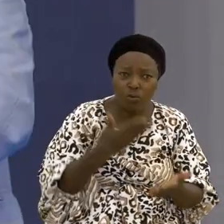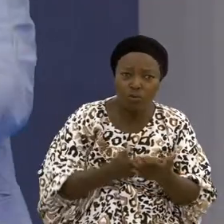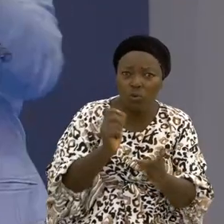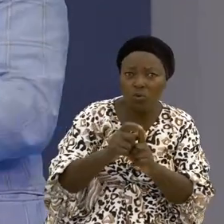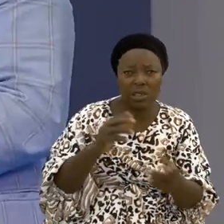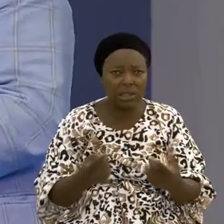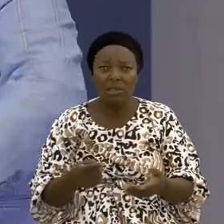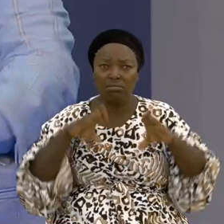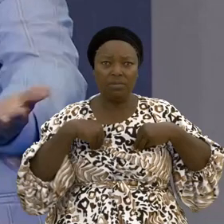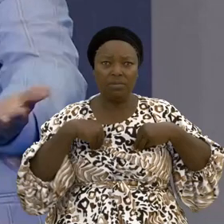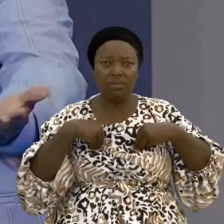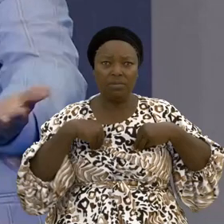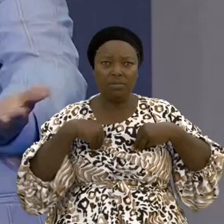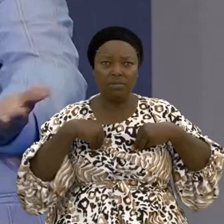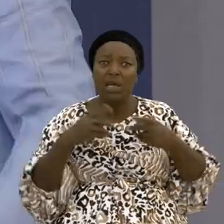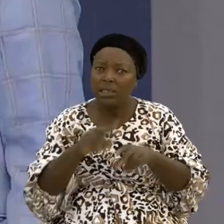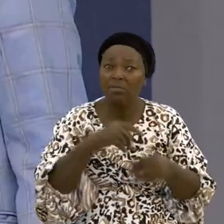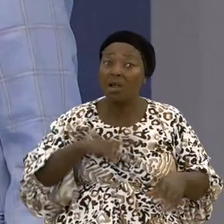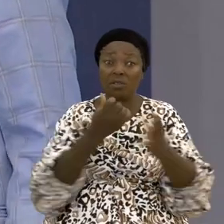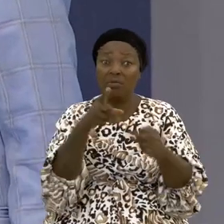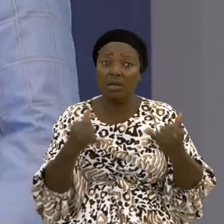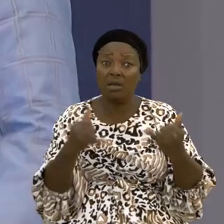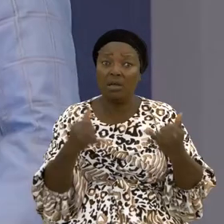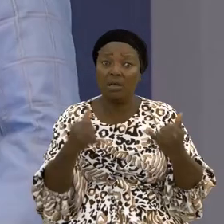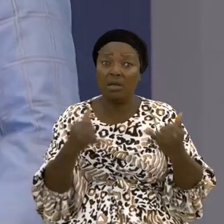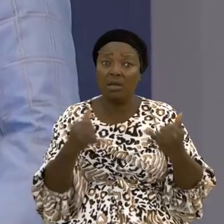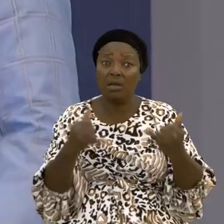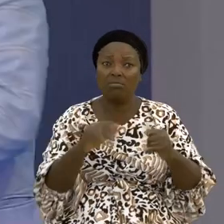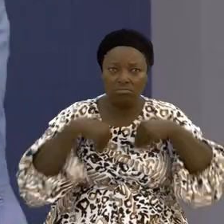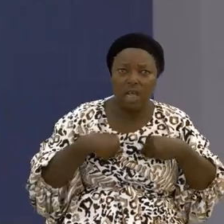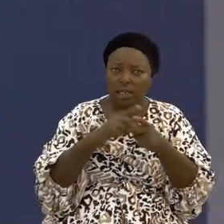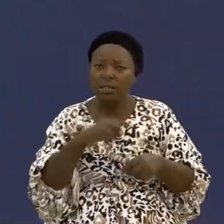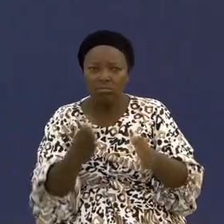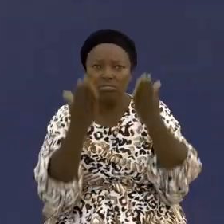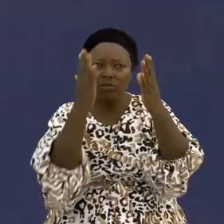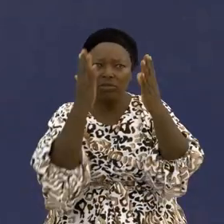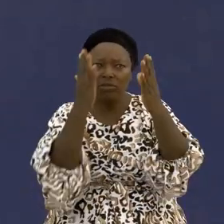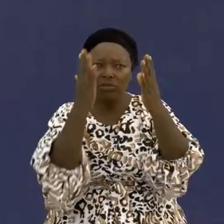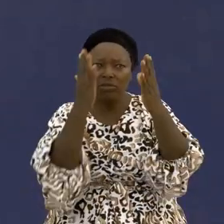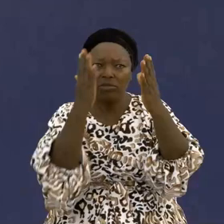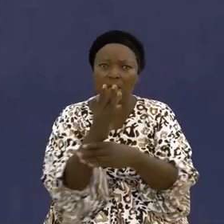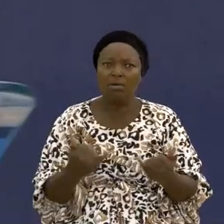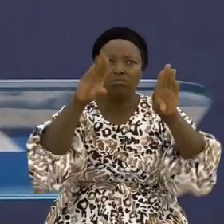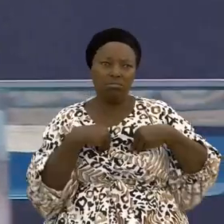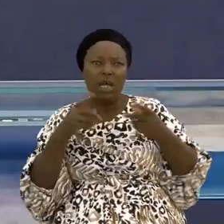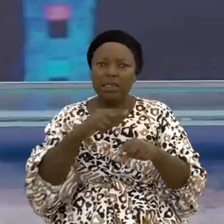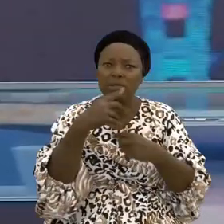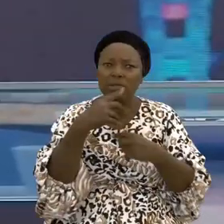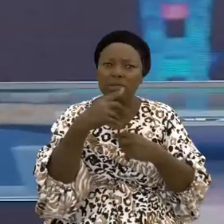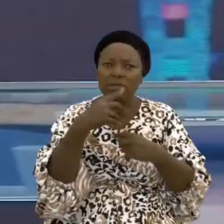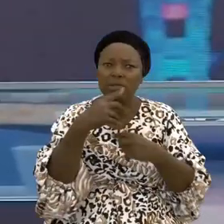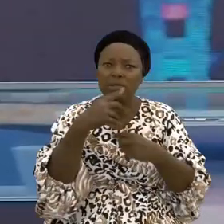will save you now, they accepted. When he told them, raise up your hand, they accepted. When he told them, rise up now and